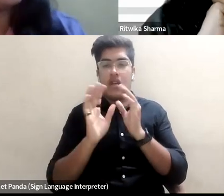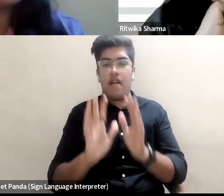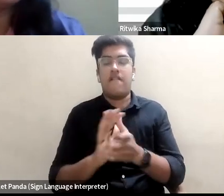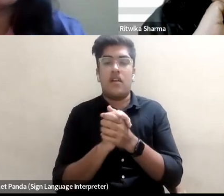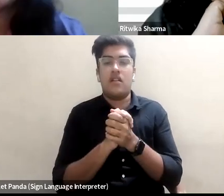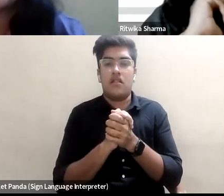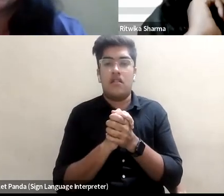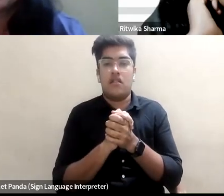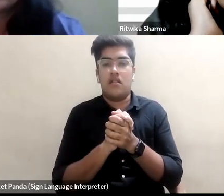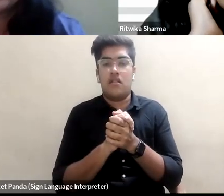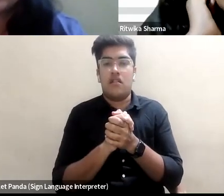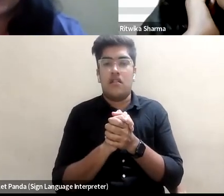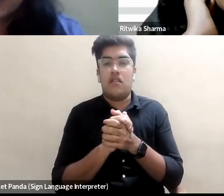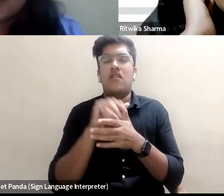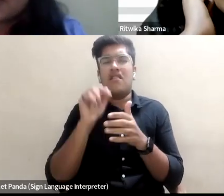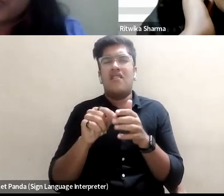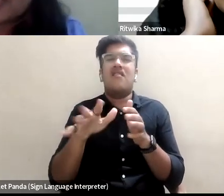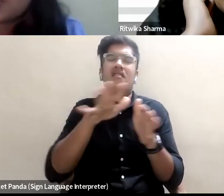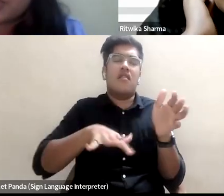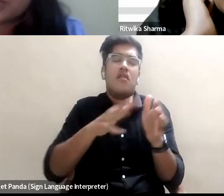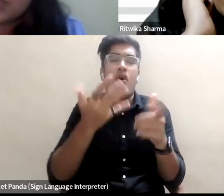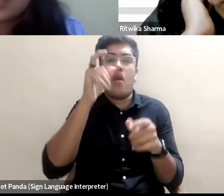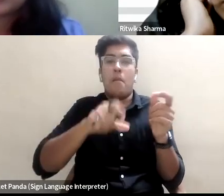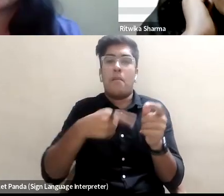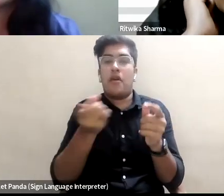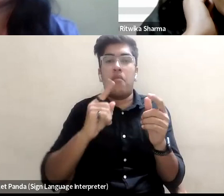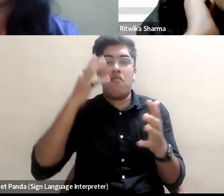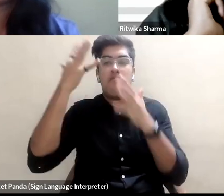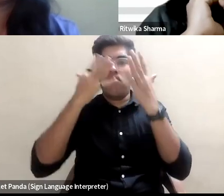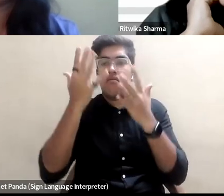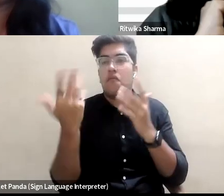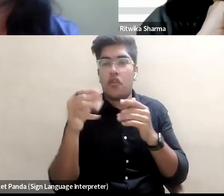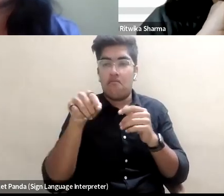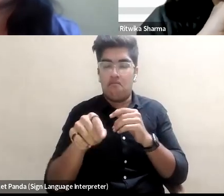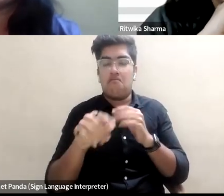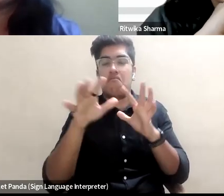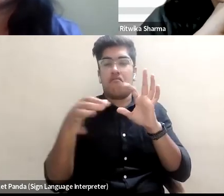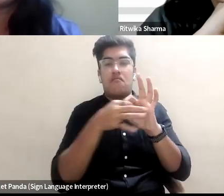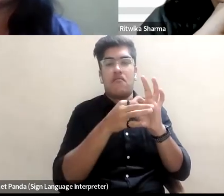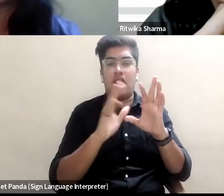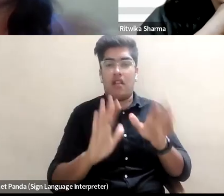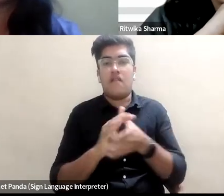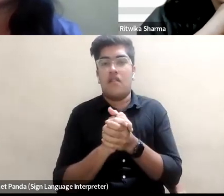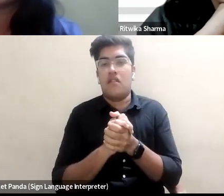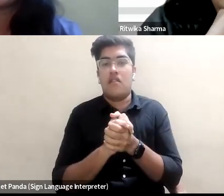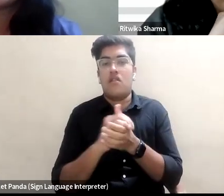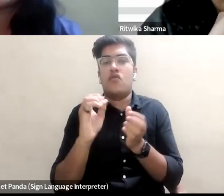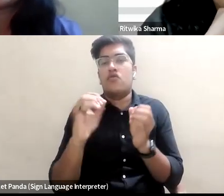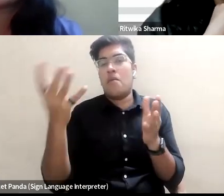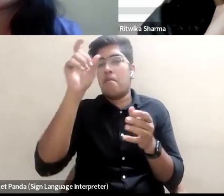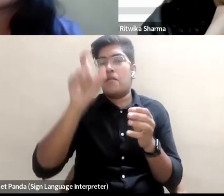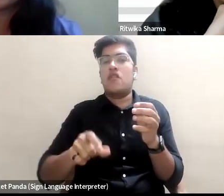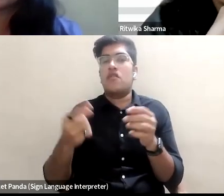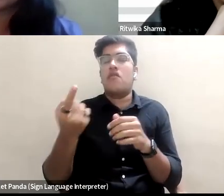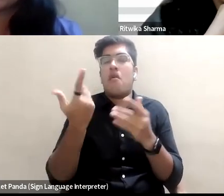It was usually in terms of the anxieties it brings to people. So, for example, somebody from Bombay would have a very different narrative of